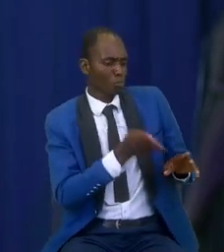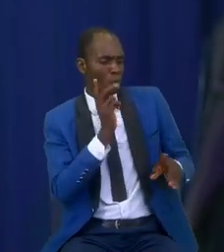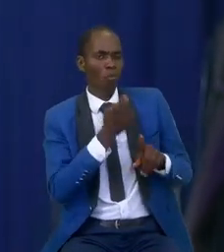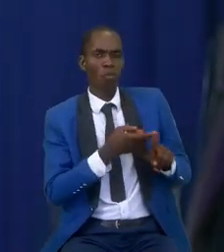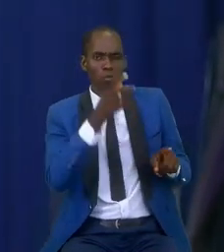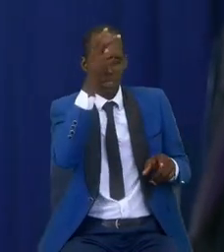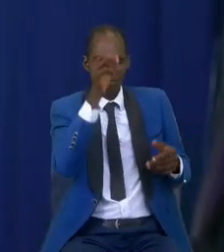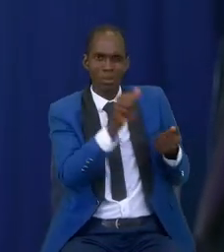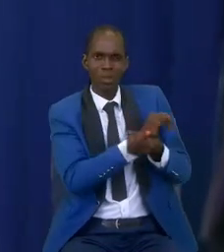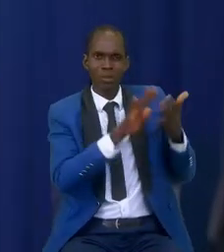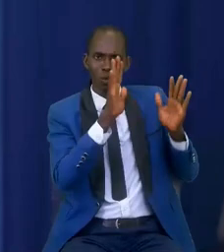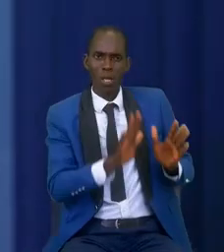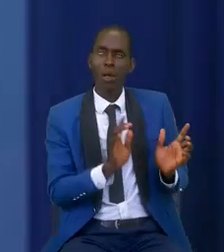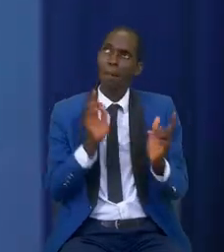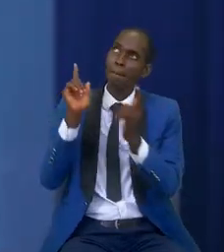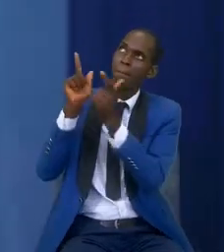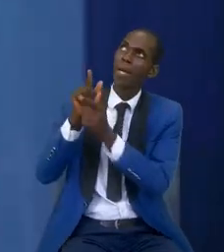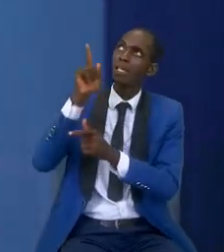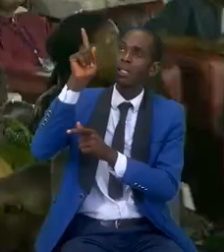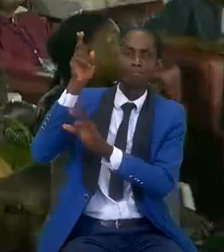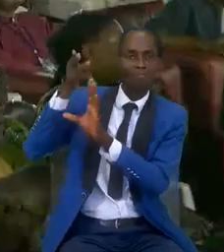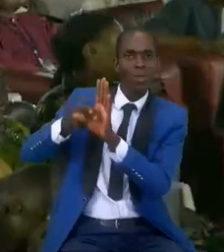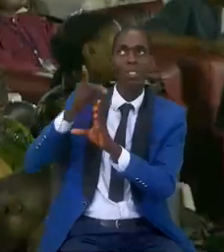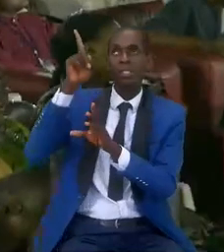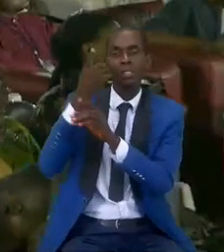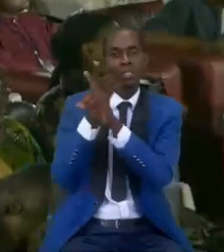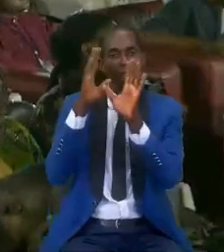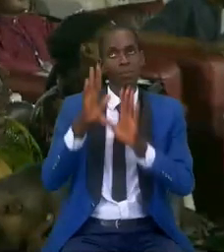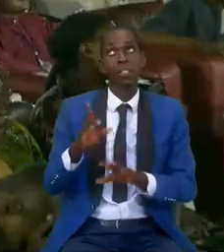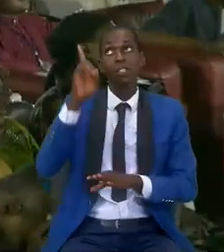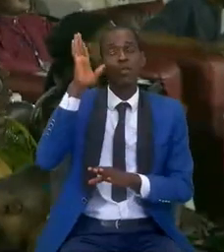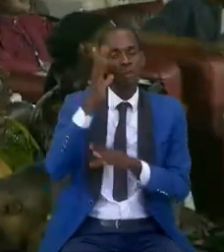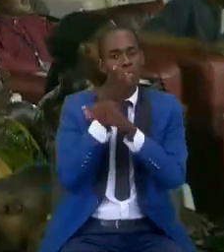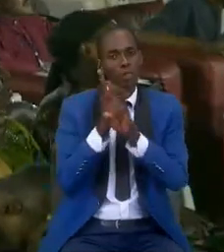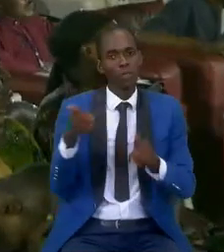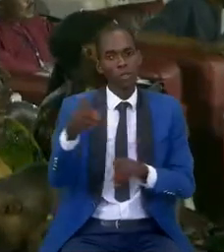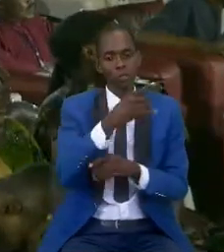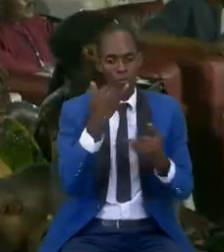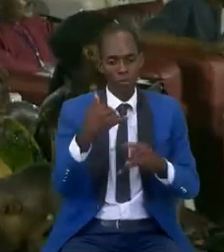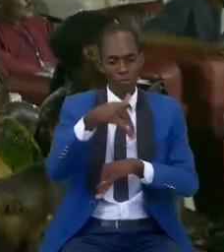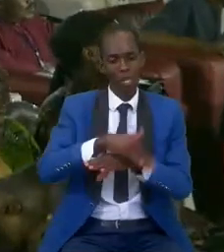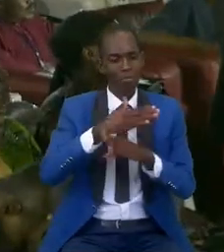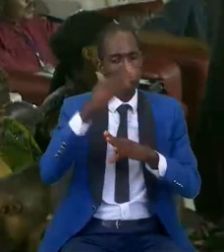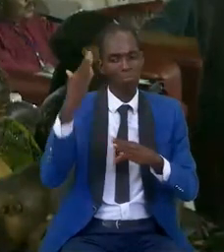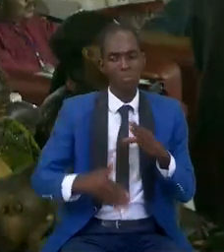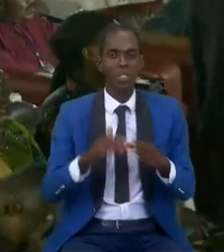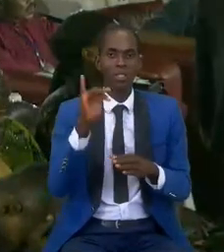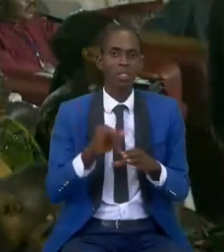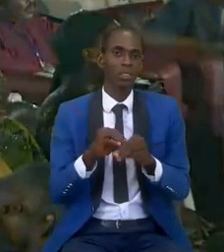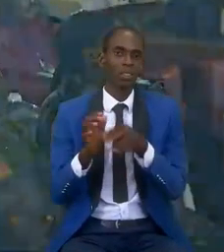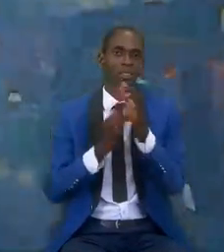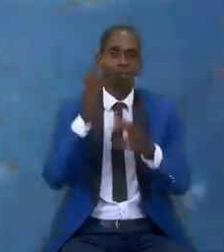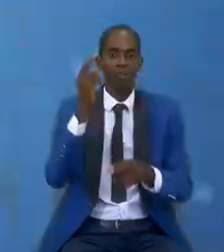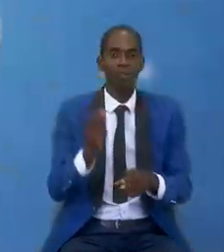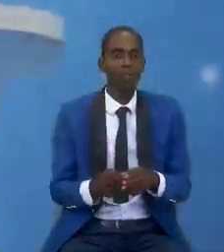deliver you completely in Jesus name decline your ear if you are hearing other voices